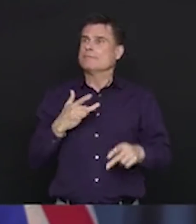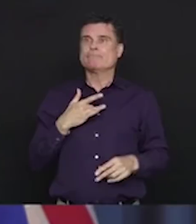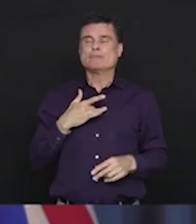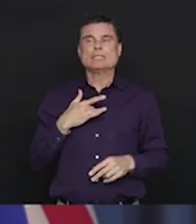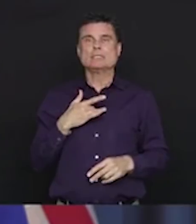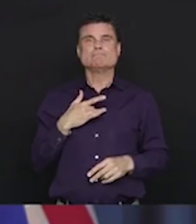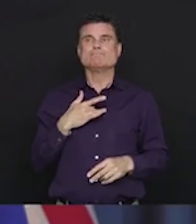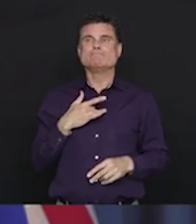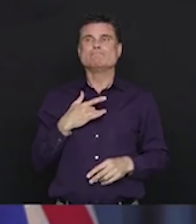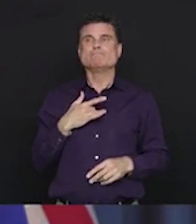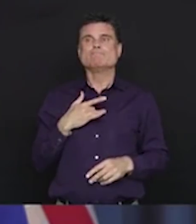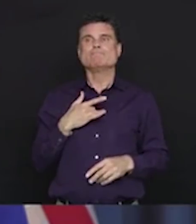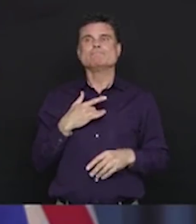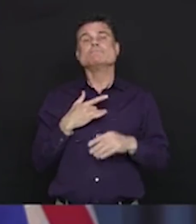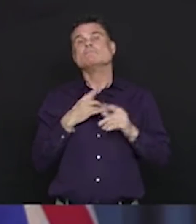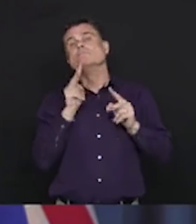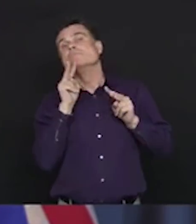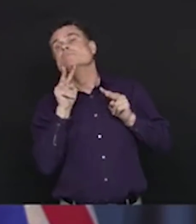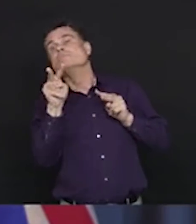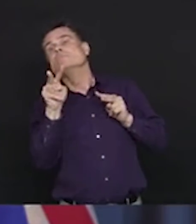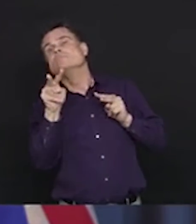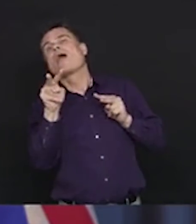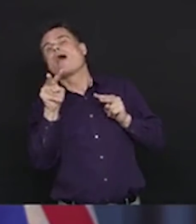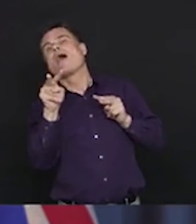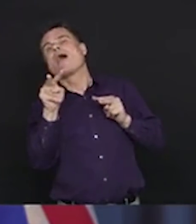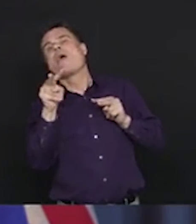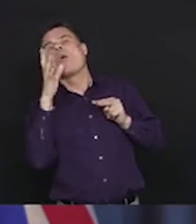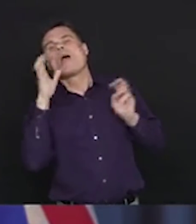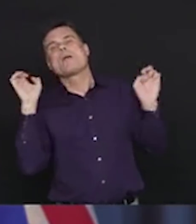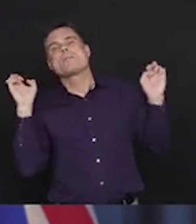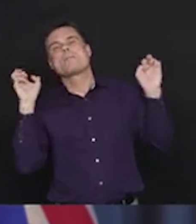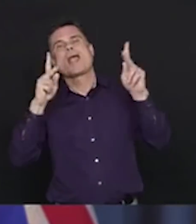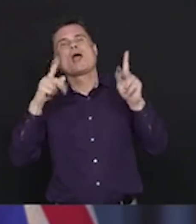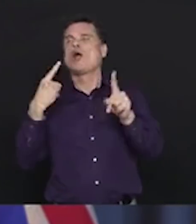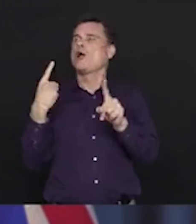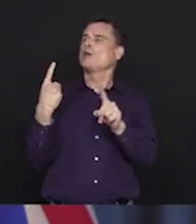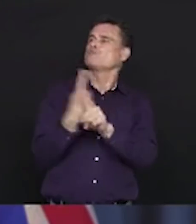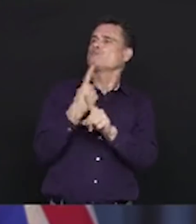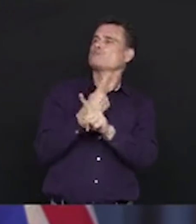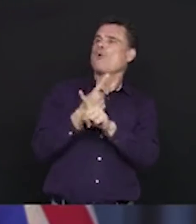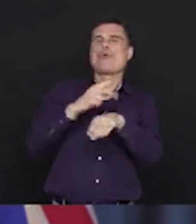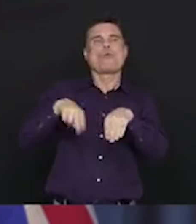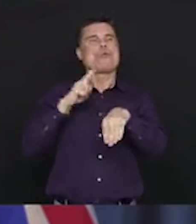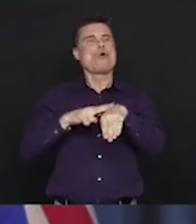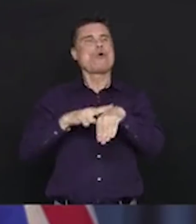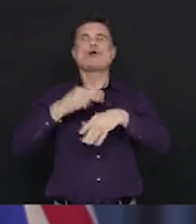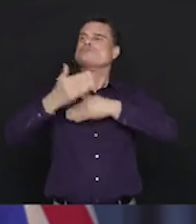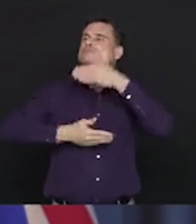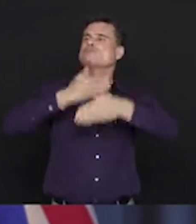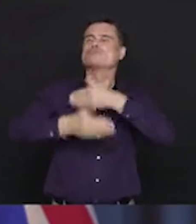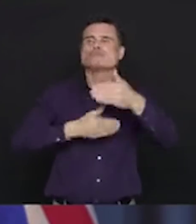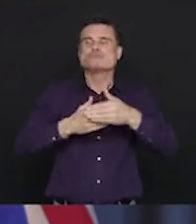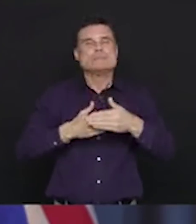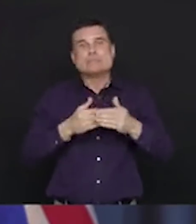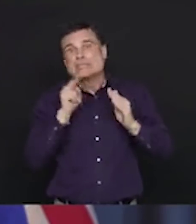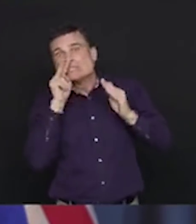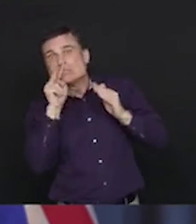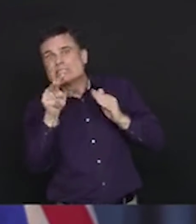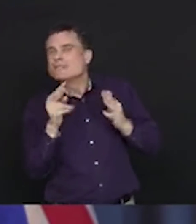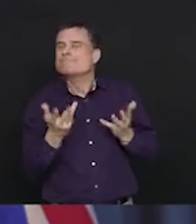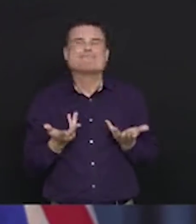think it's really important that some of the things that we're doing now are going to be needed for a time, and